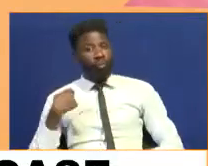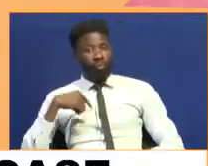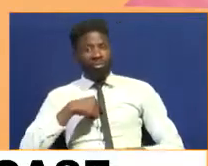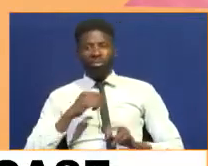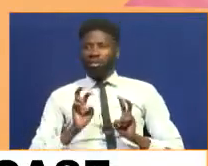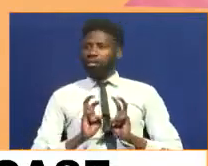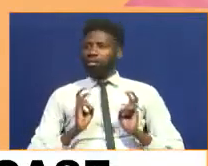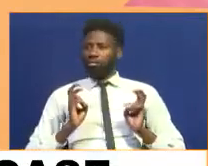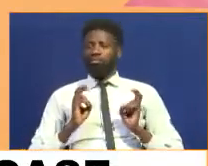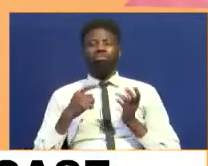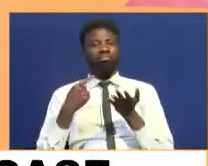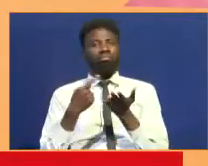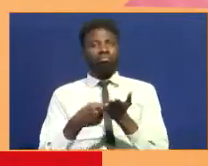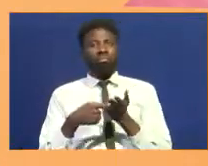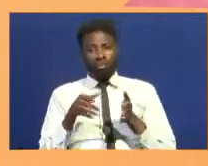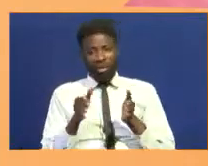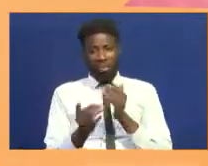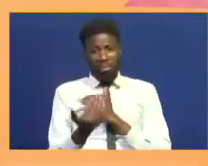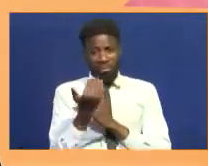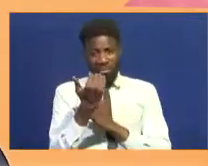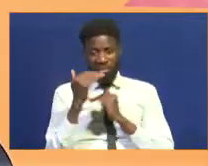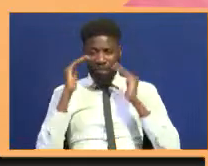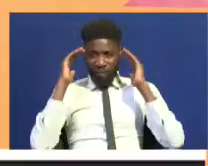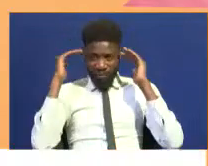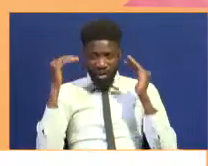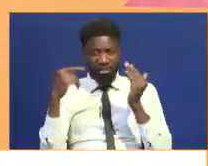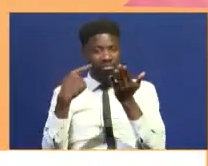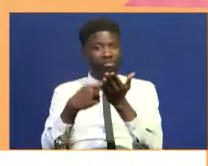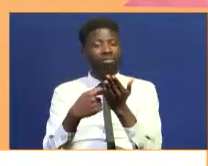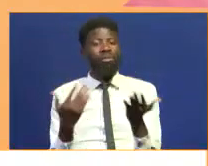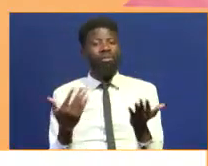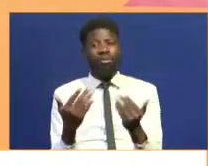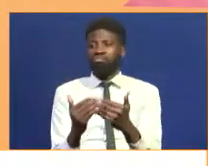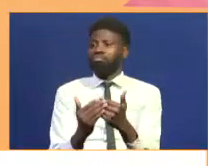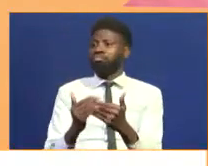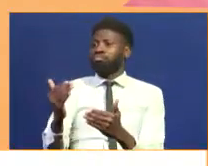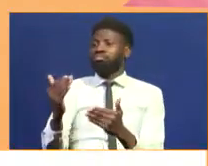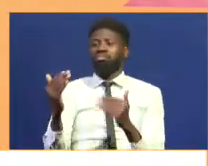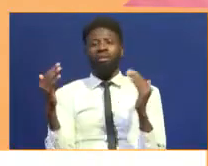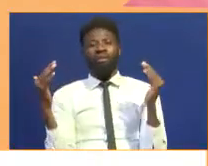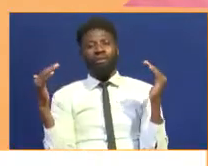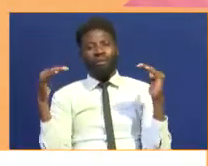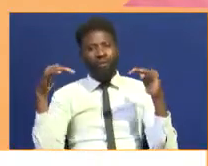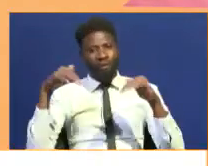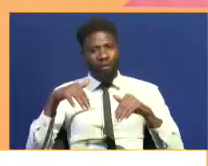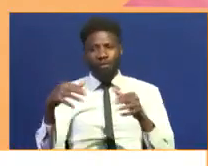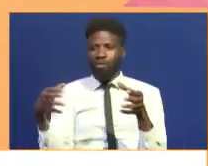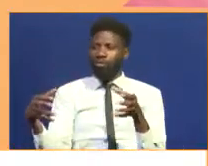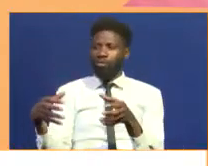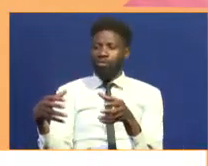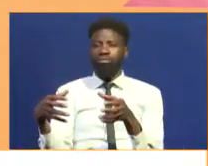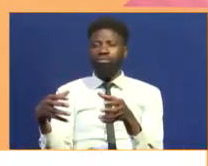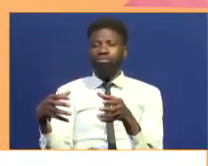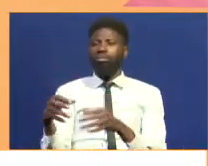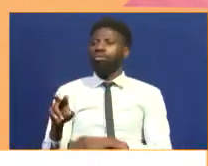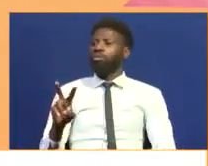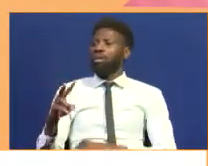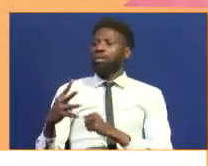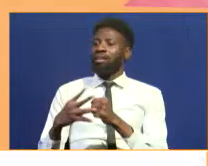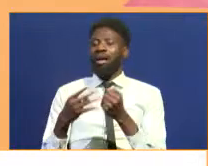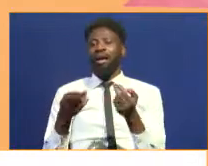course, our big conversation this morning is around the upcoming Conference of Parties 29, which is happening in the city of